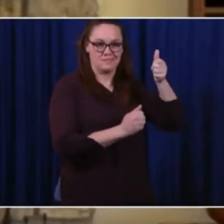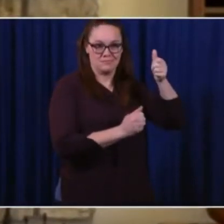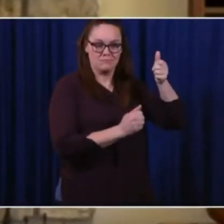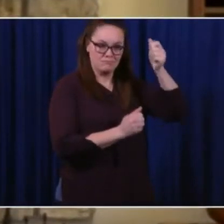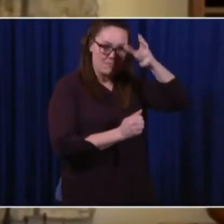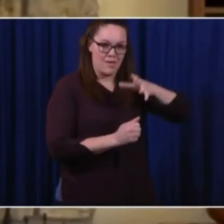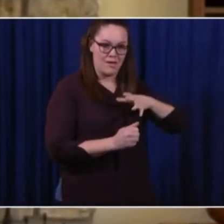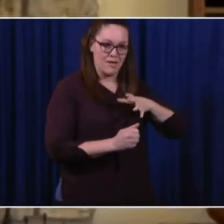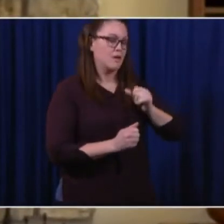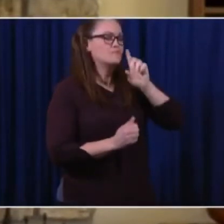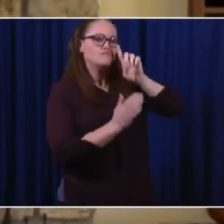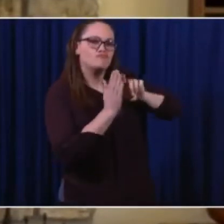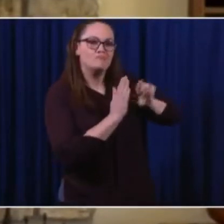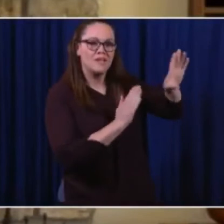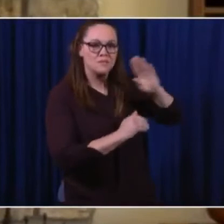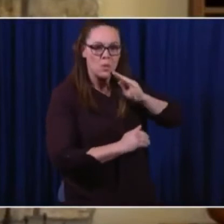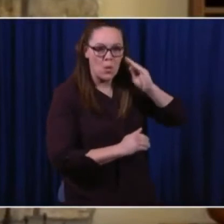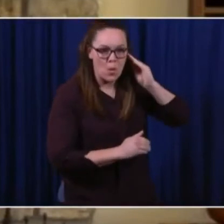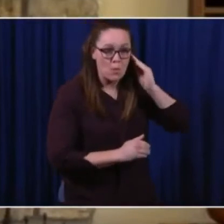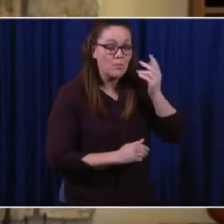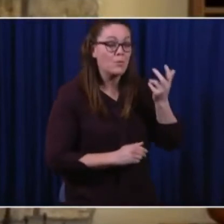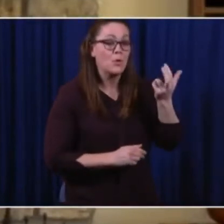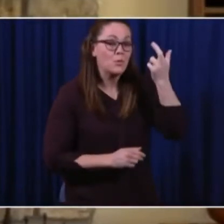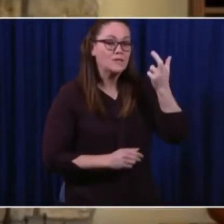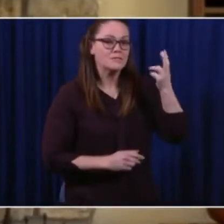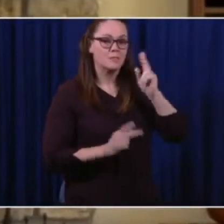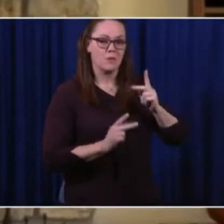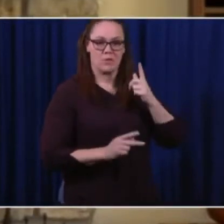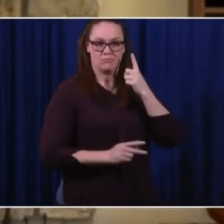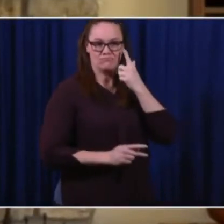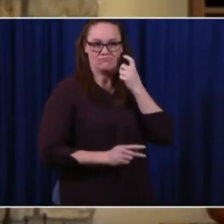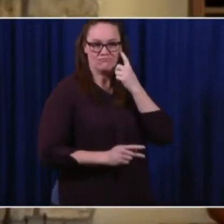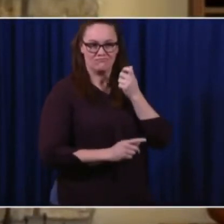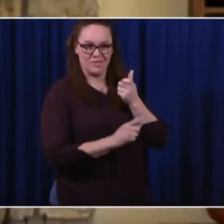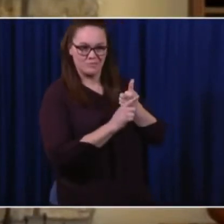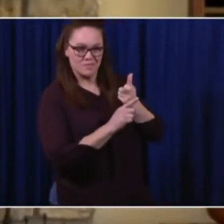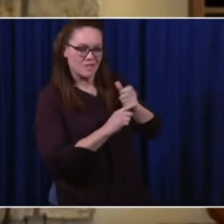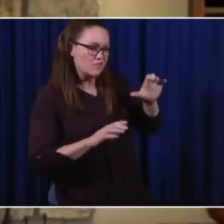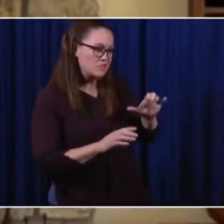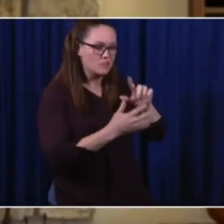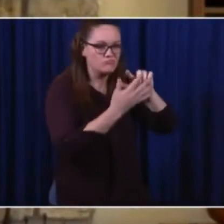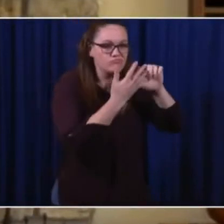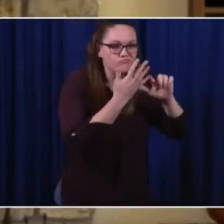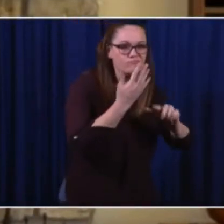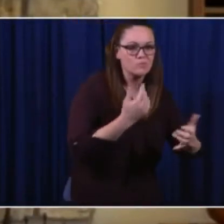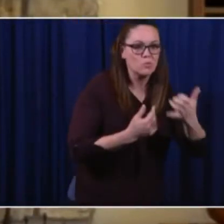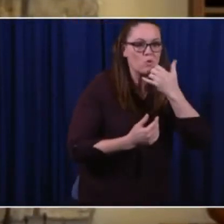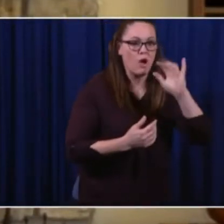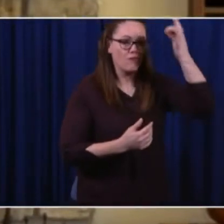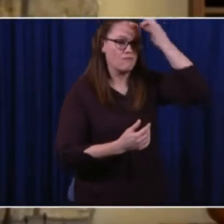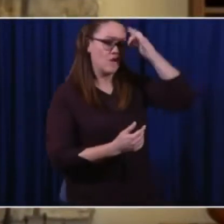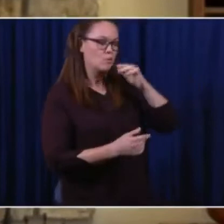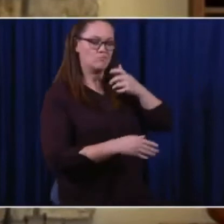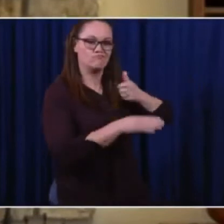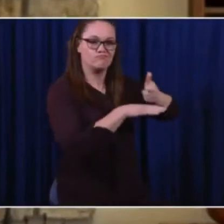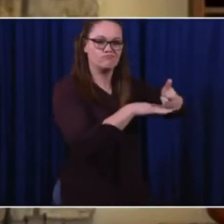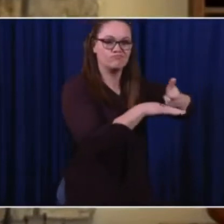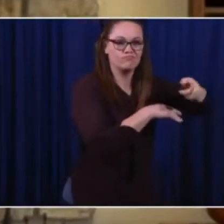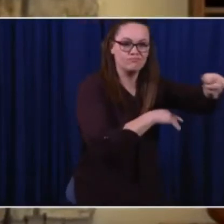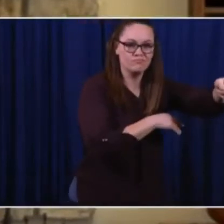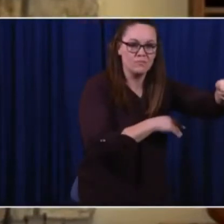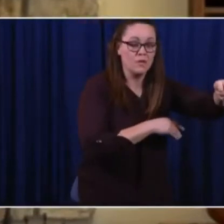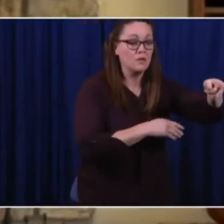under a federal investigation. You appointed him. Are you comfortable with him continuing to serve in that